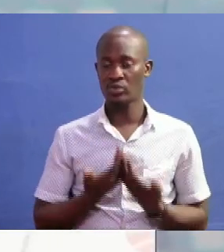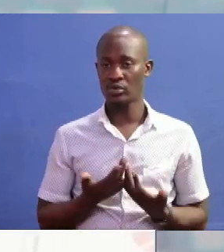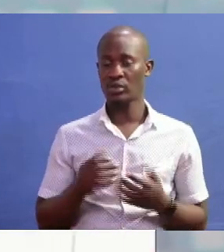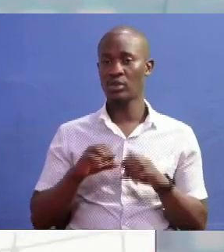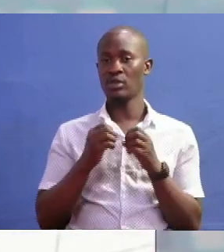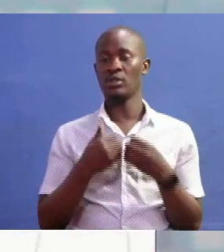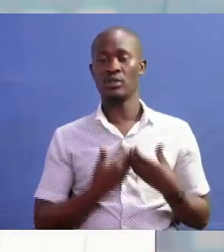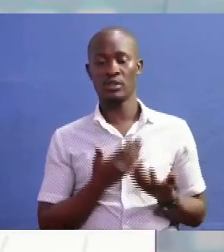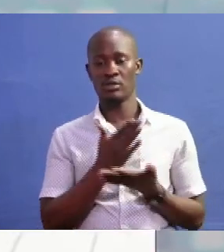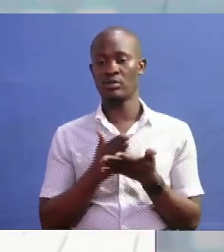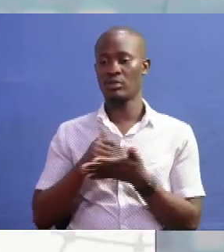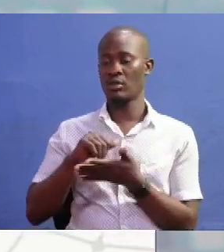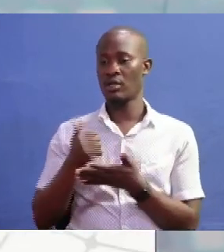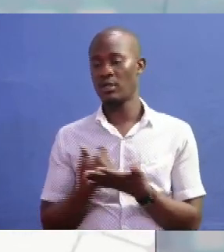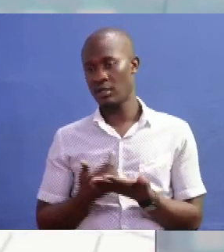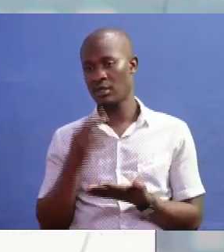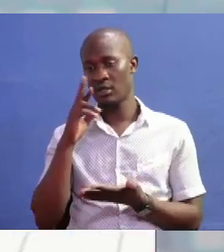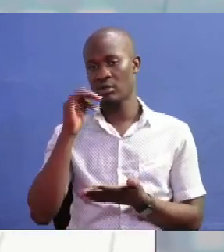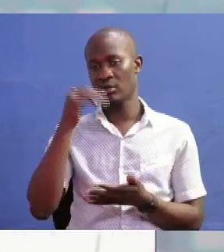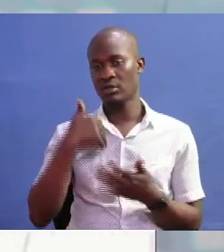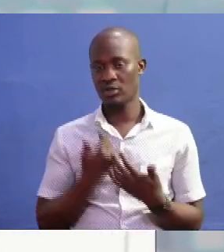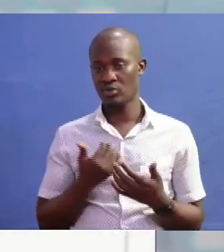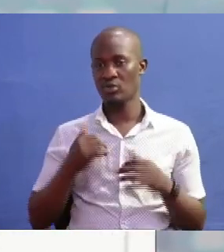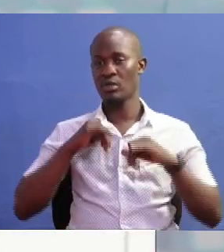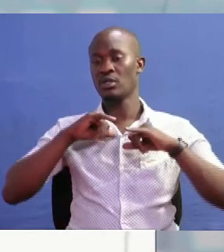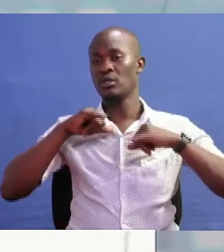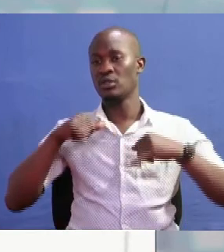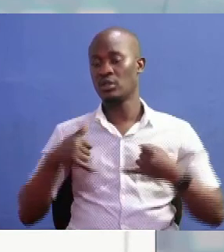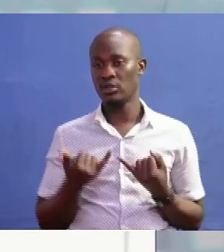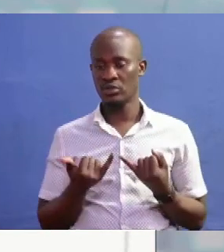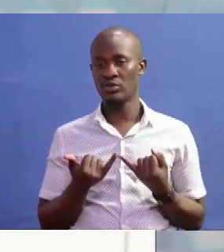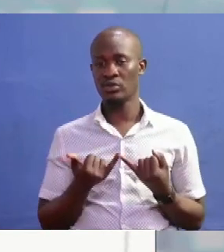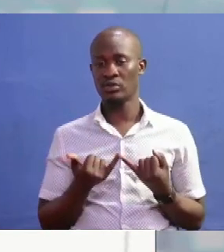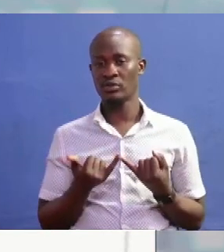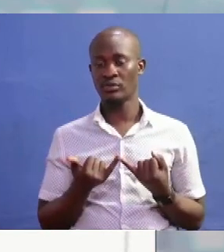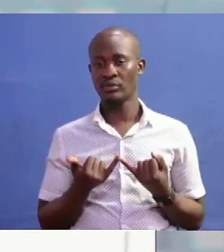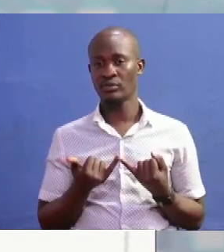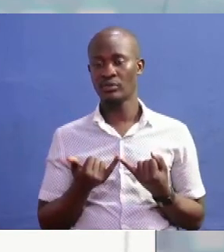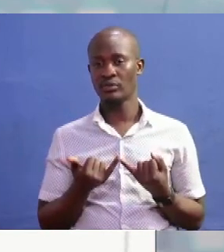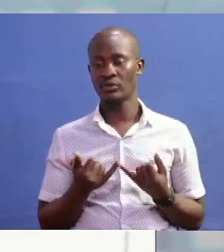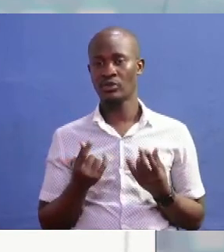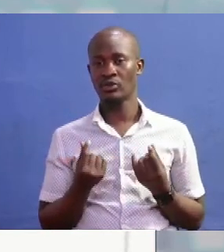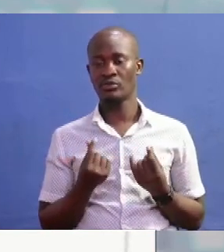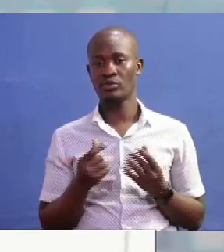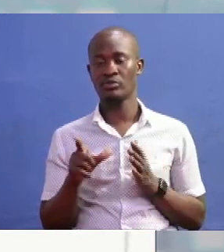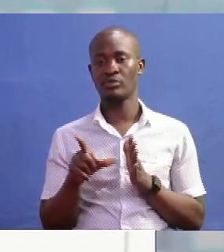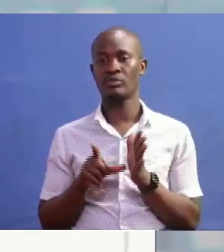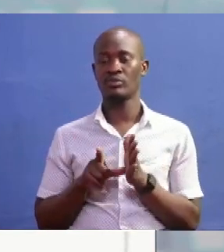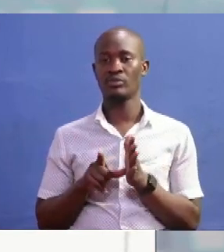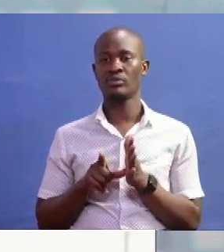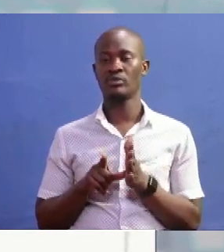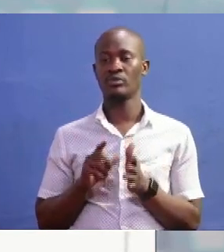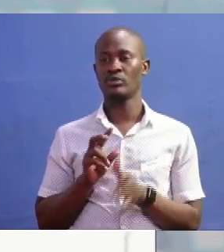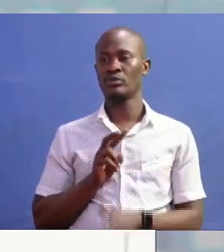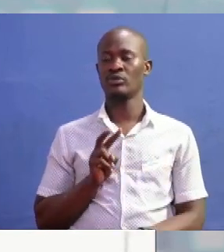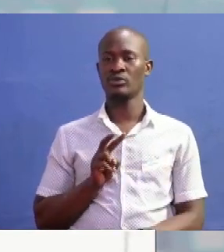And another reason that people join a circle is to definitely enjoy affordable credit. Because again, looking at